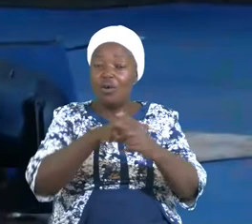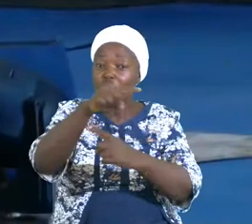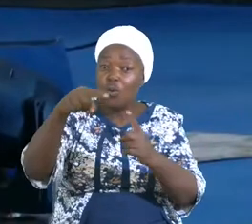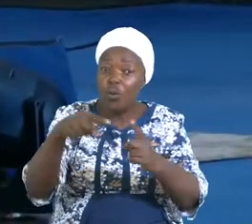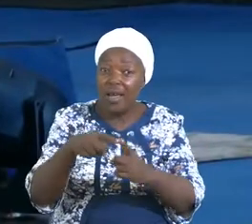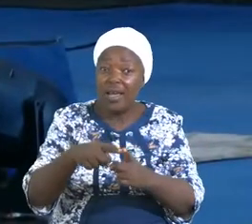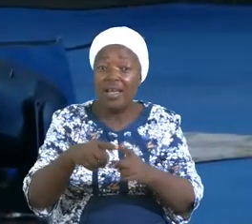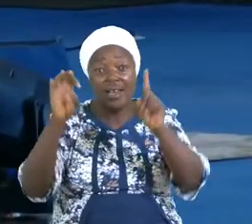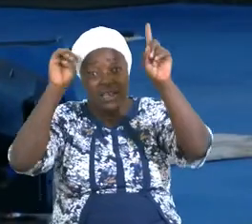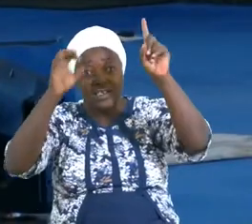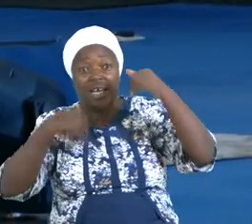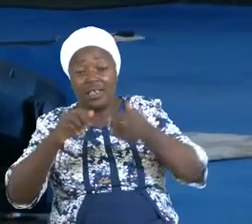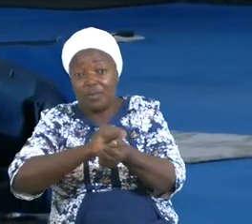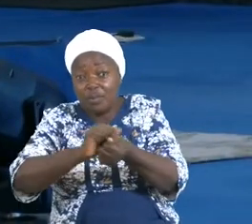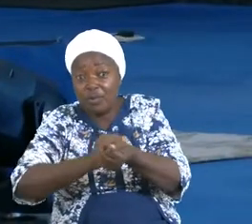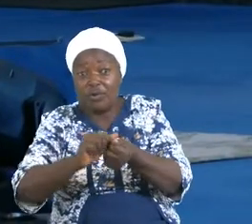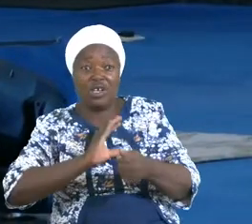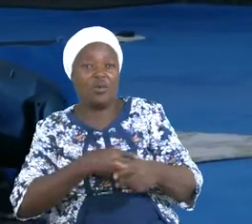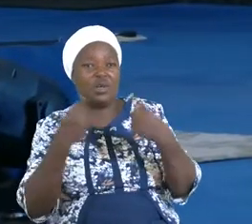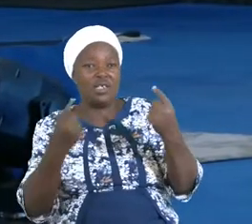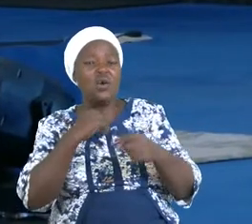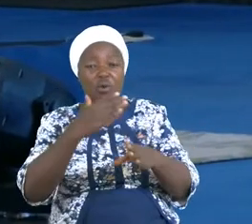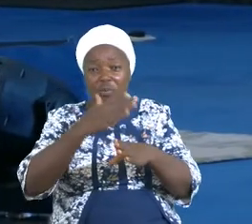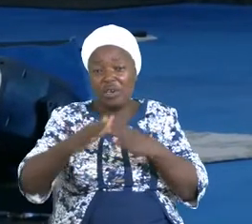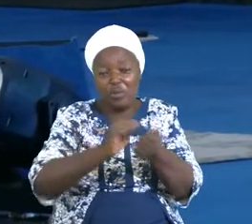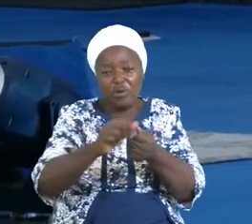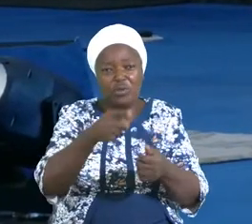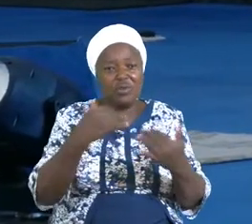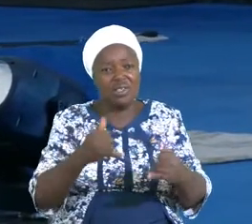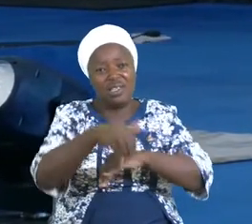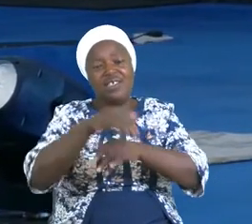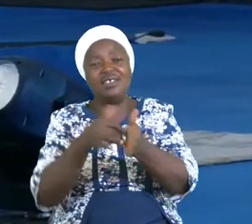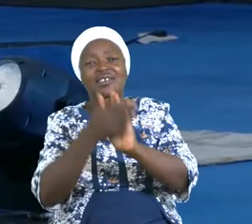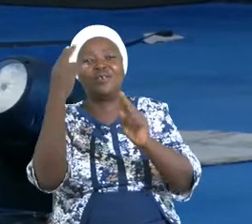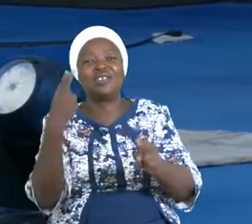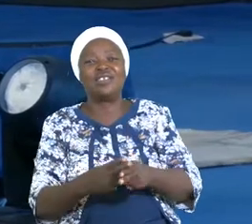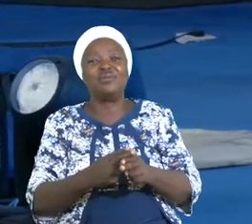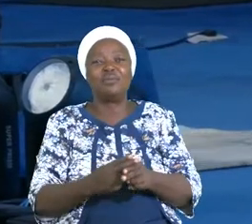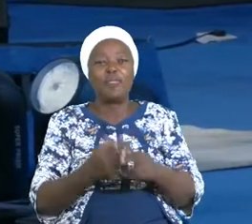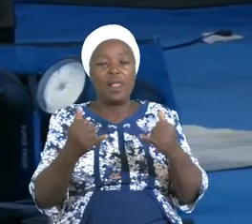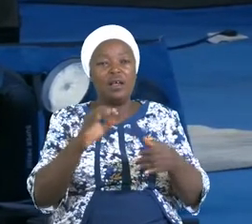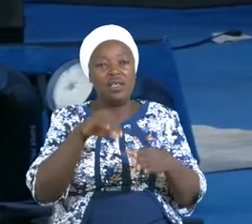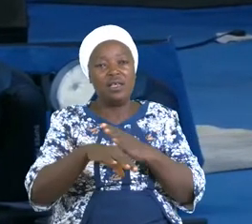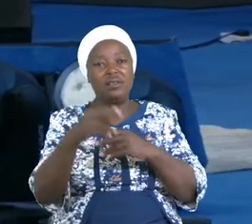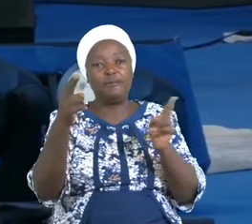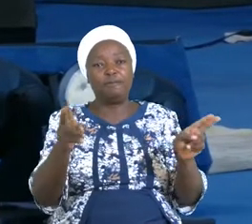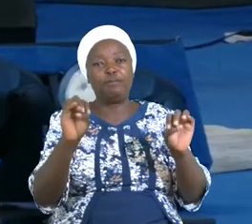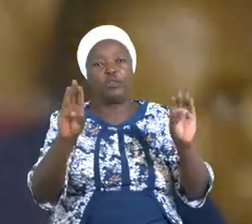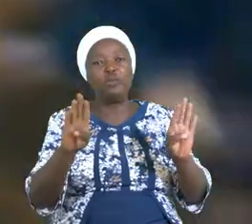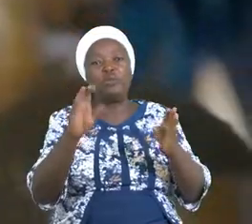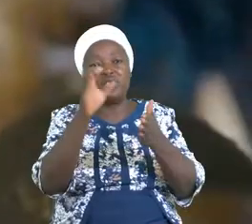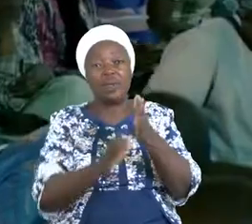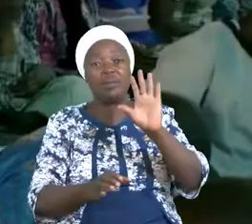our sins, he'll totally purge you tonight in Jesus' name. We're looking at Hebrews chapter